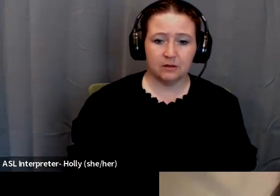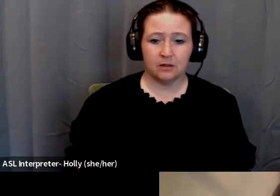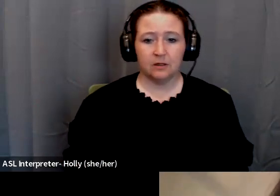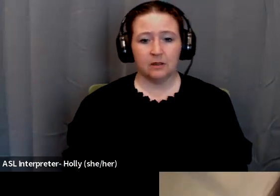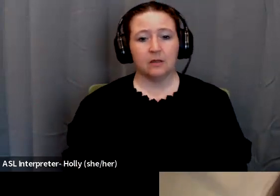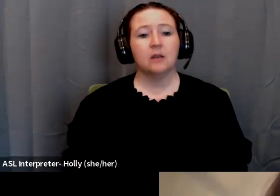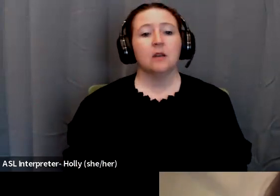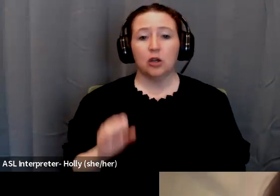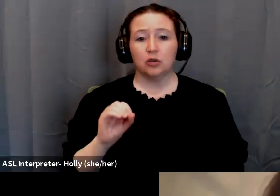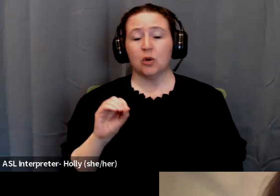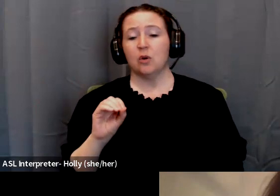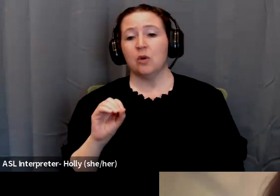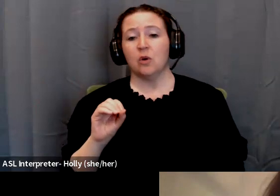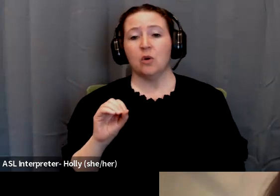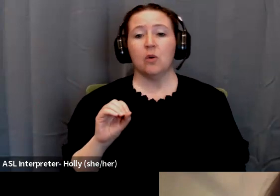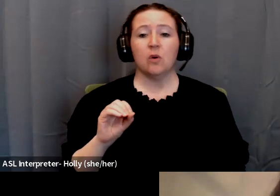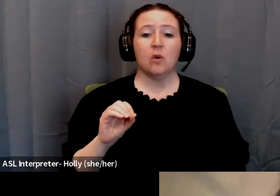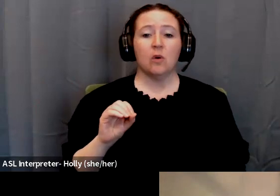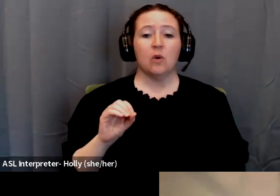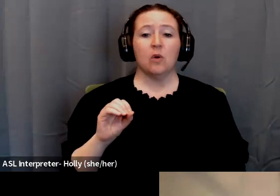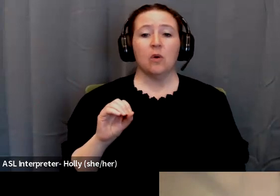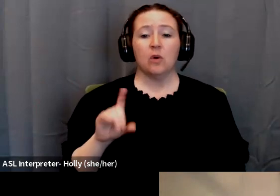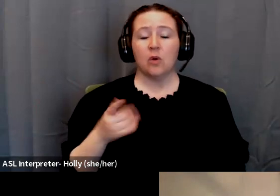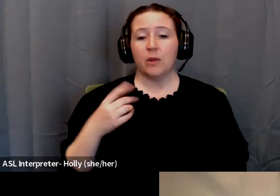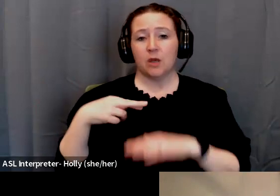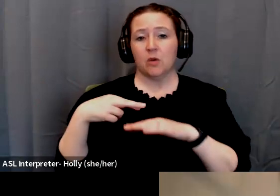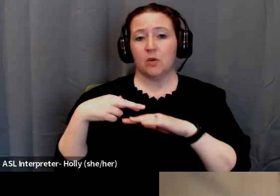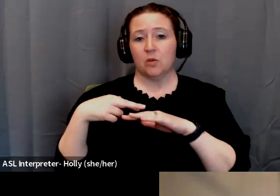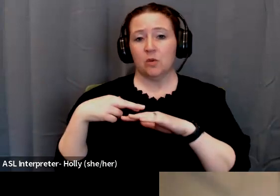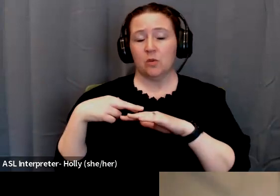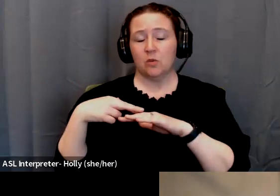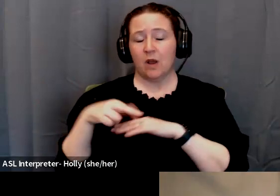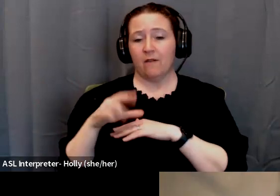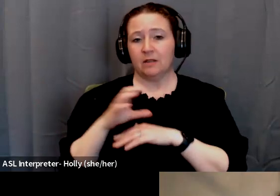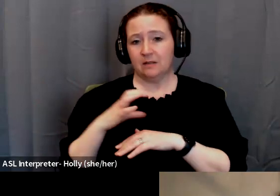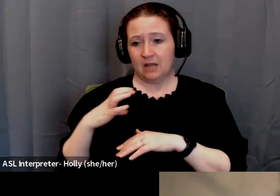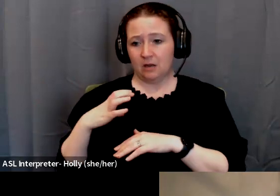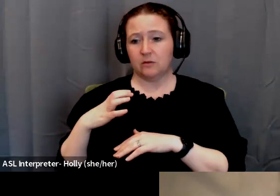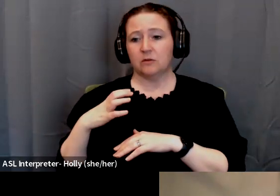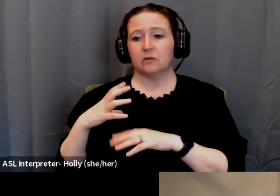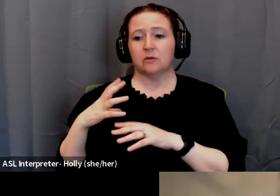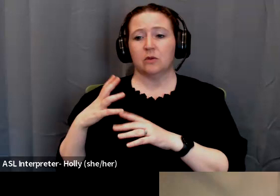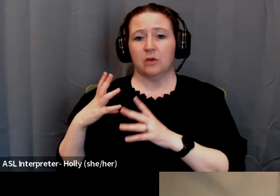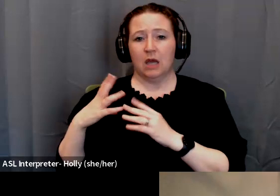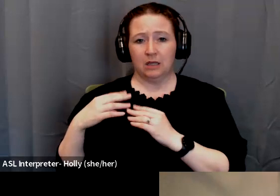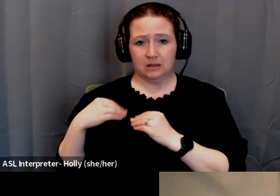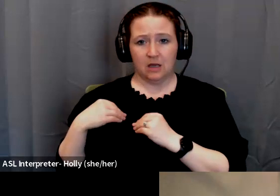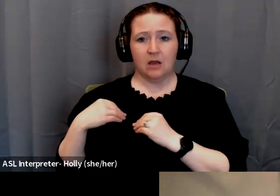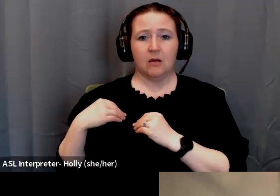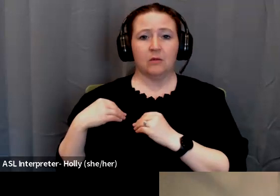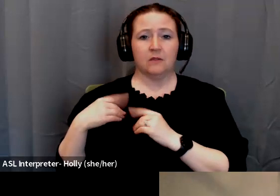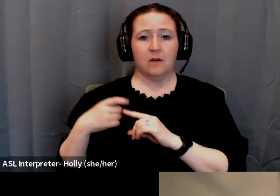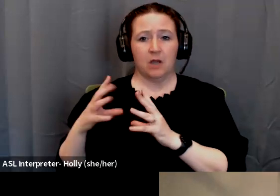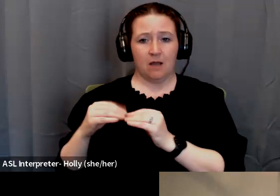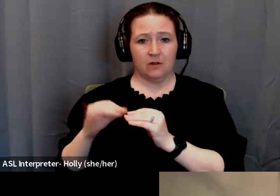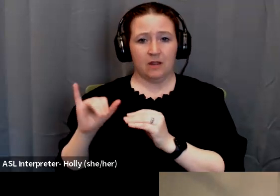So the only ones that the referencing council dealt with was the ones that came through conferences, which are substantive.